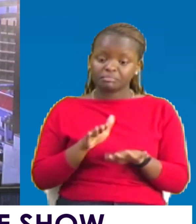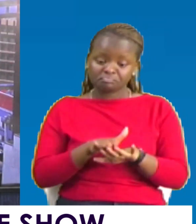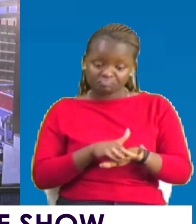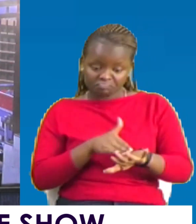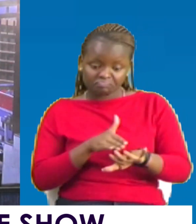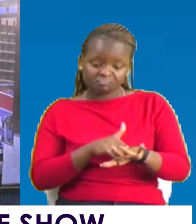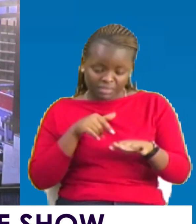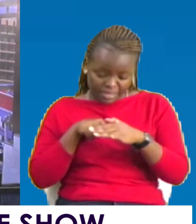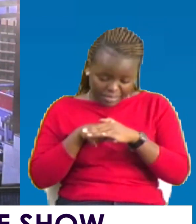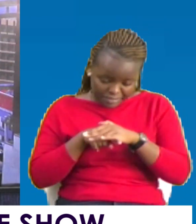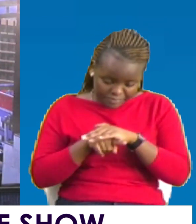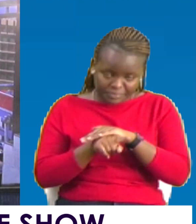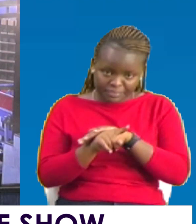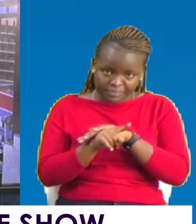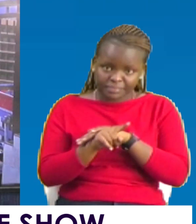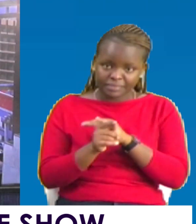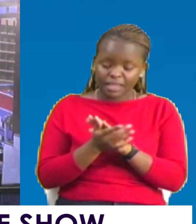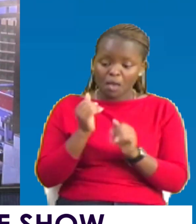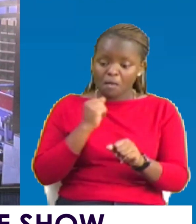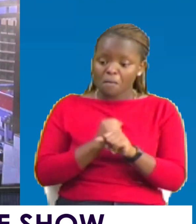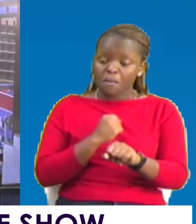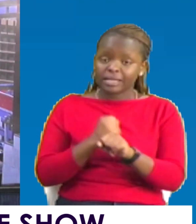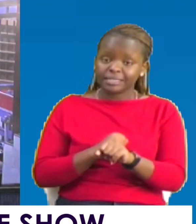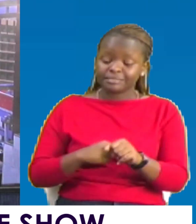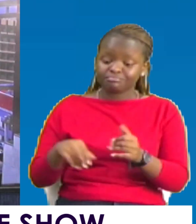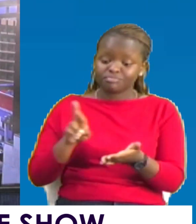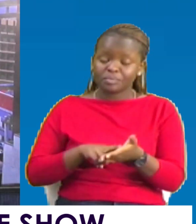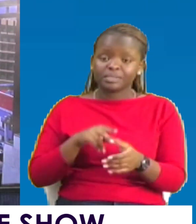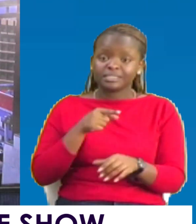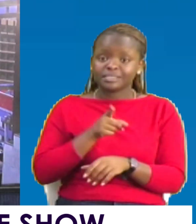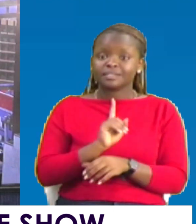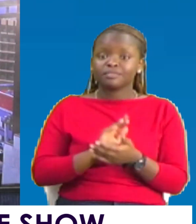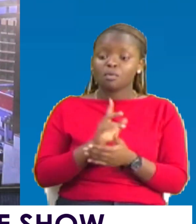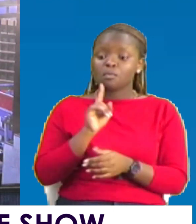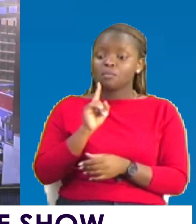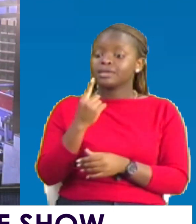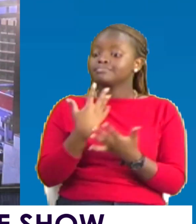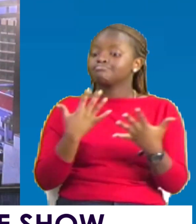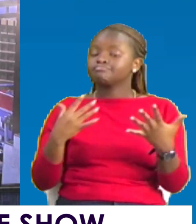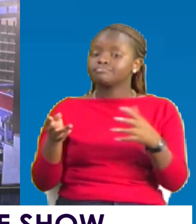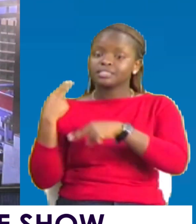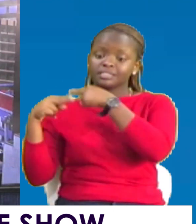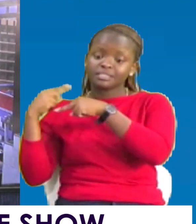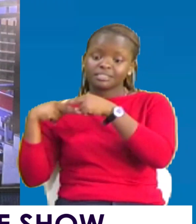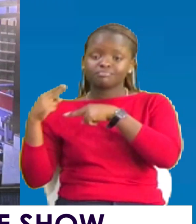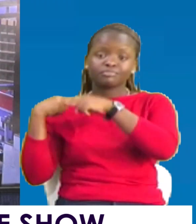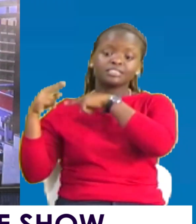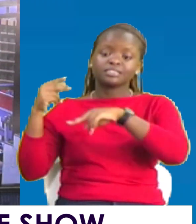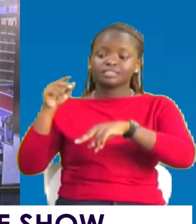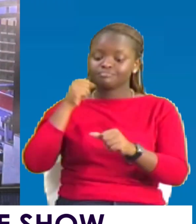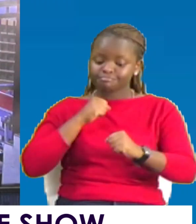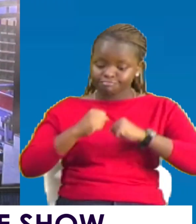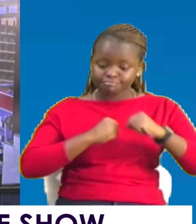it is creeping in. It is one thing to replicate itself. One thing with history. History will fight to repeat